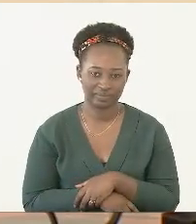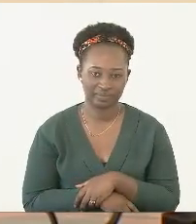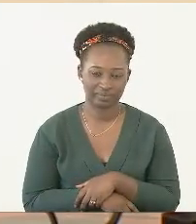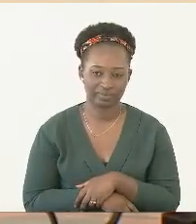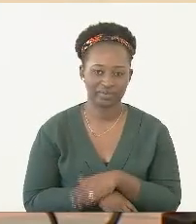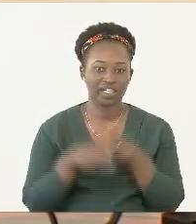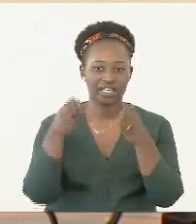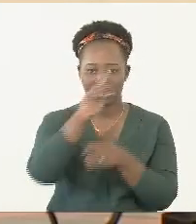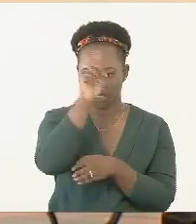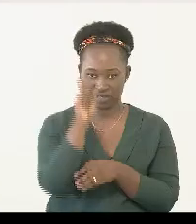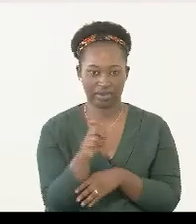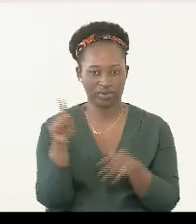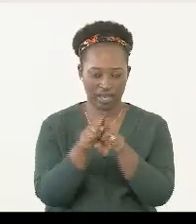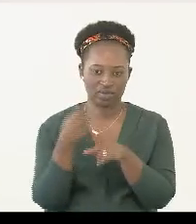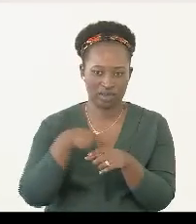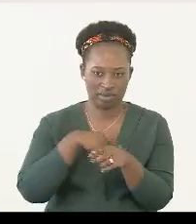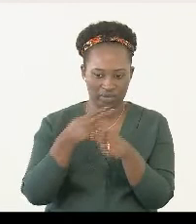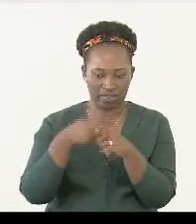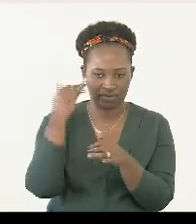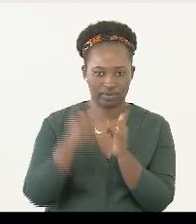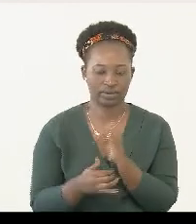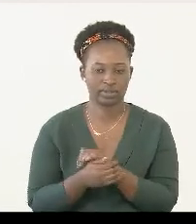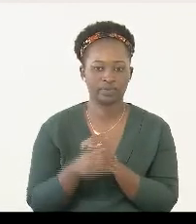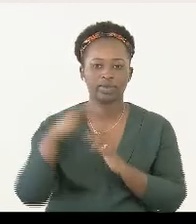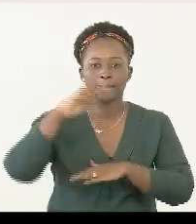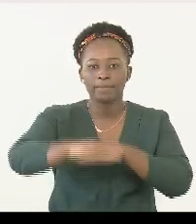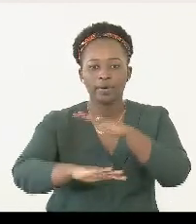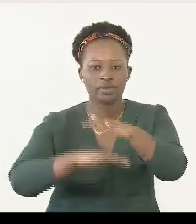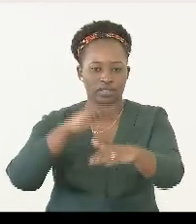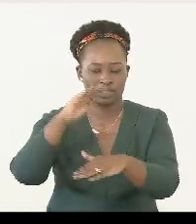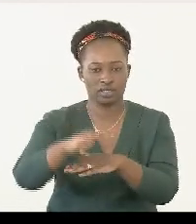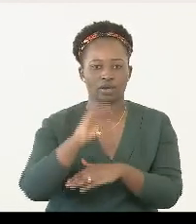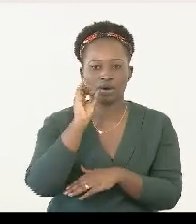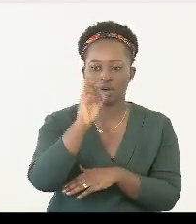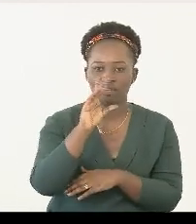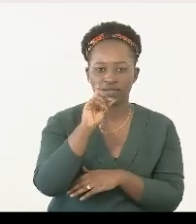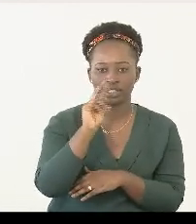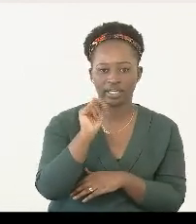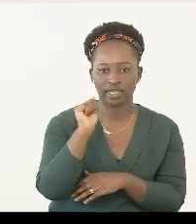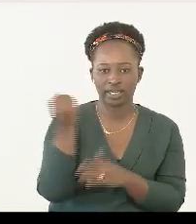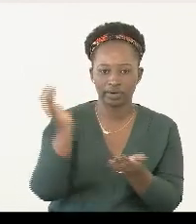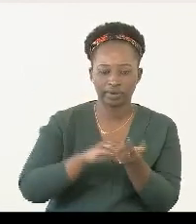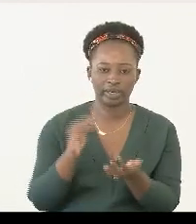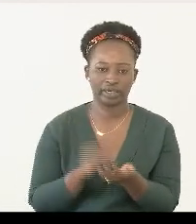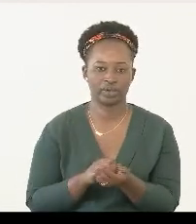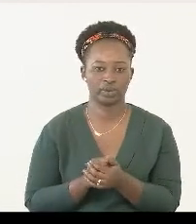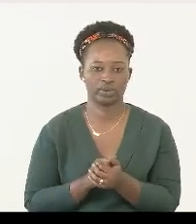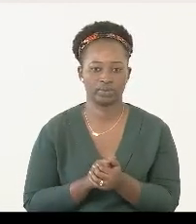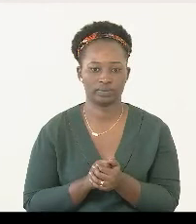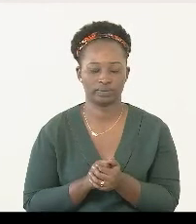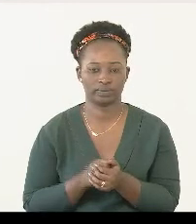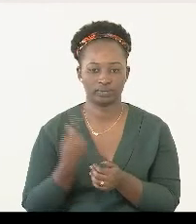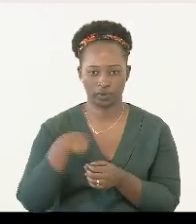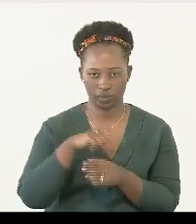So here is the question as we wrap up. That the process of DNA replication, so